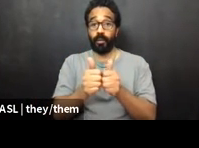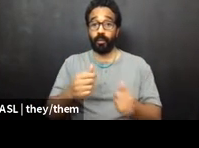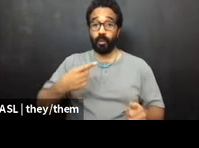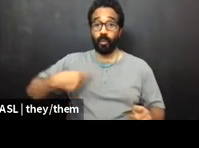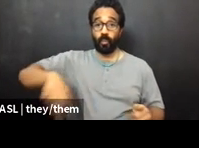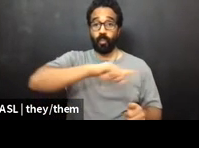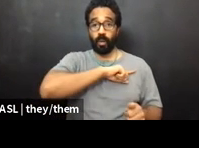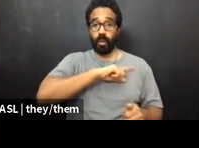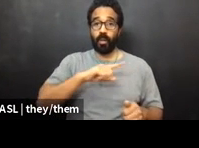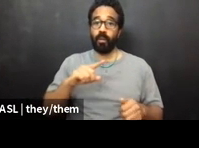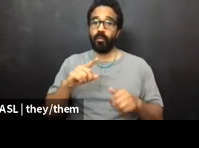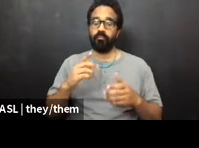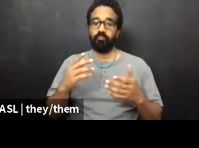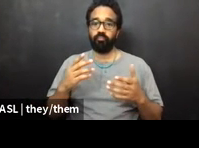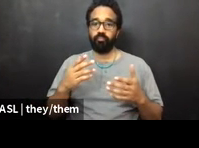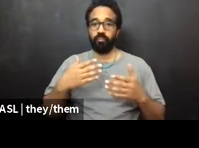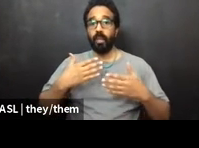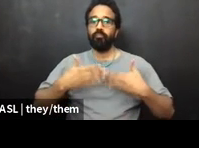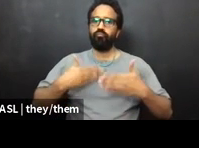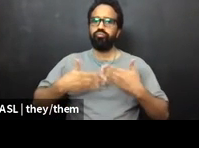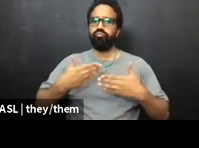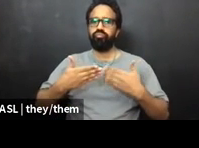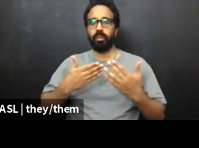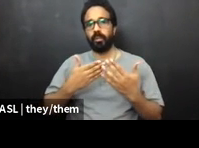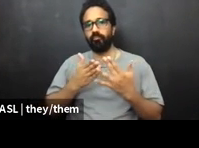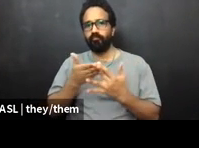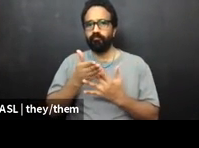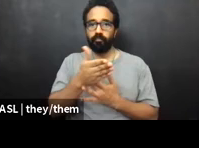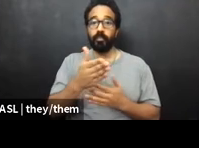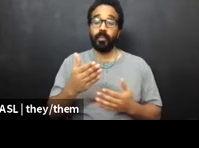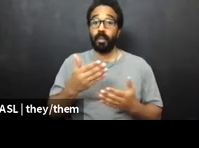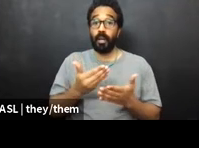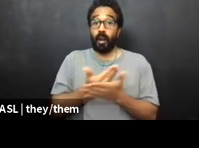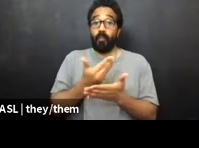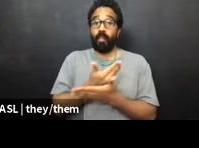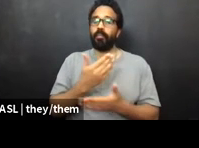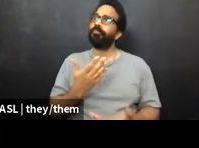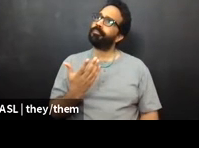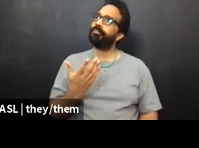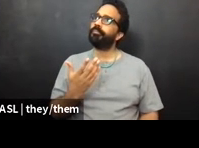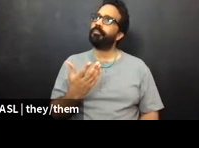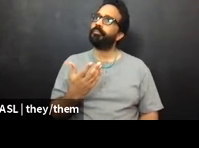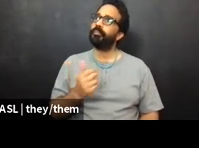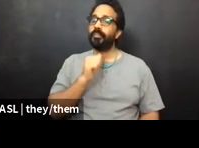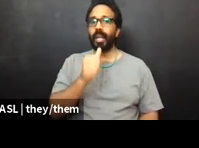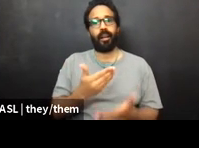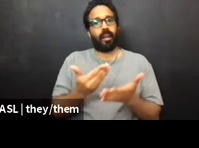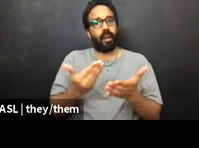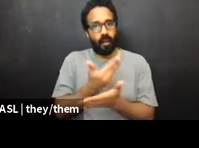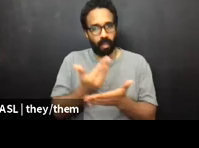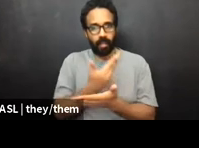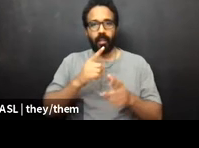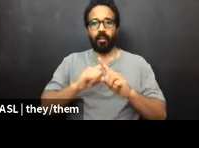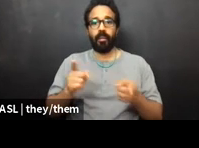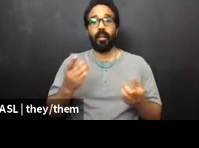work through a novel, maybe not so novel, but potentially a more humane way of